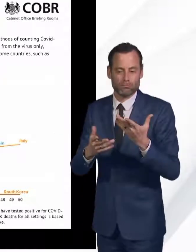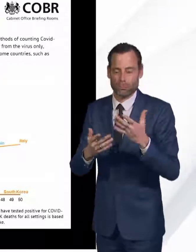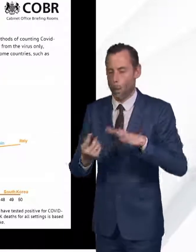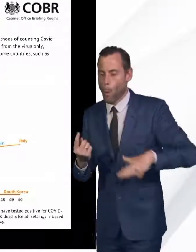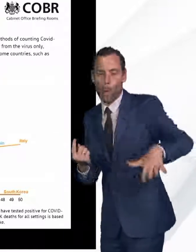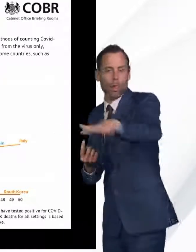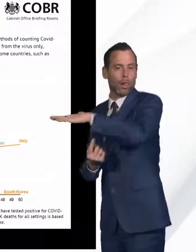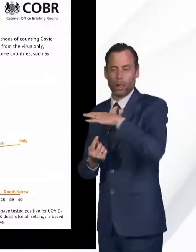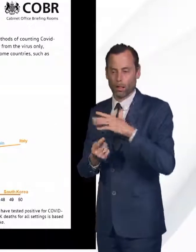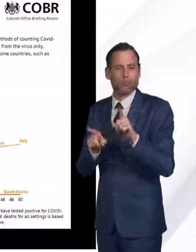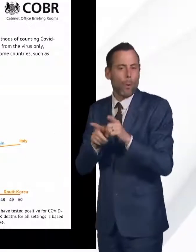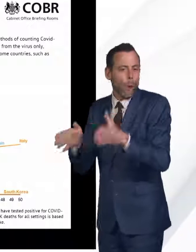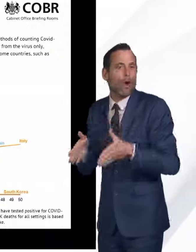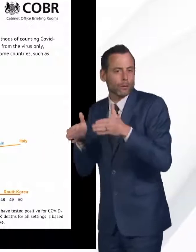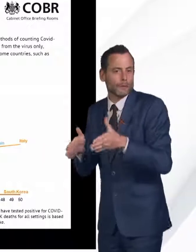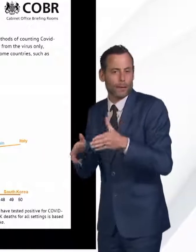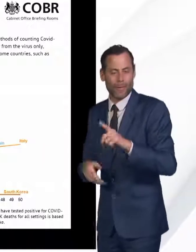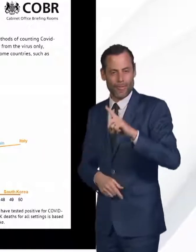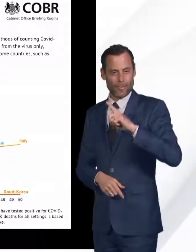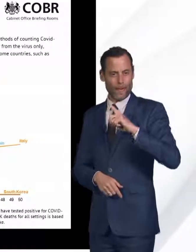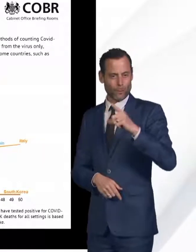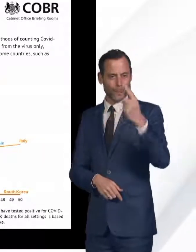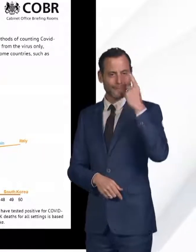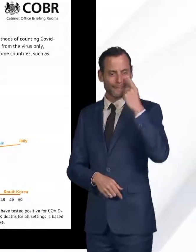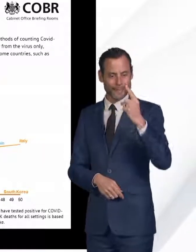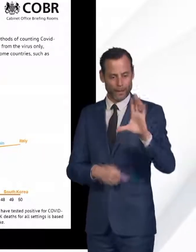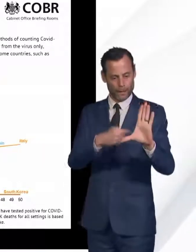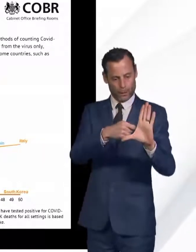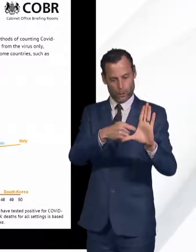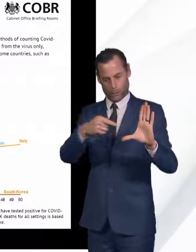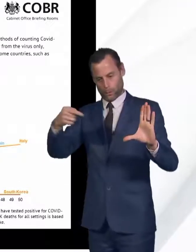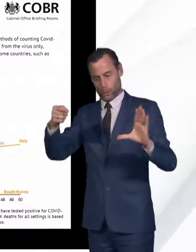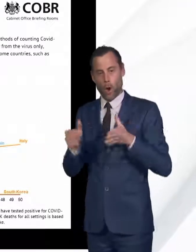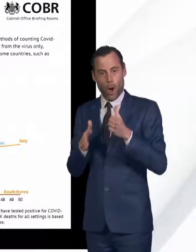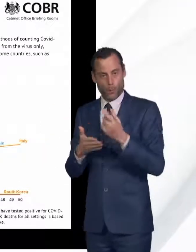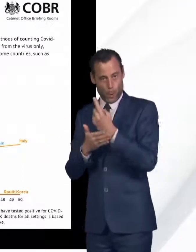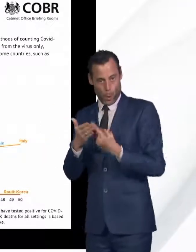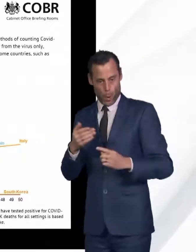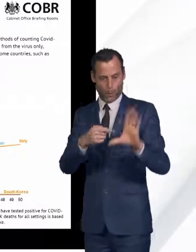all settings, that line is higher than the people who died in UK hospitals.